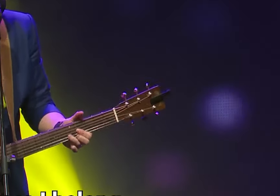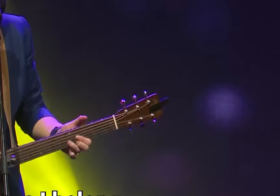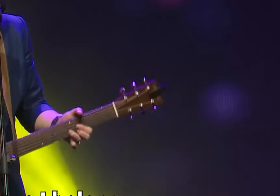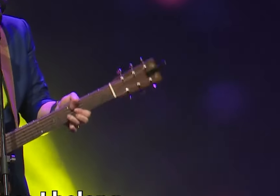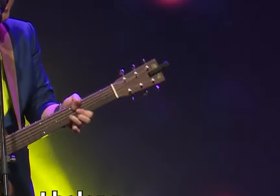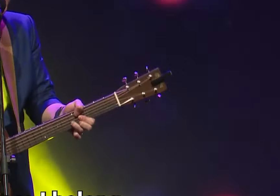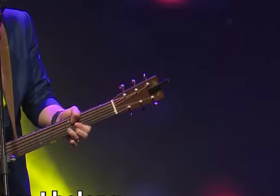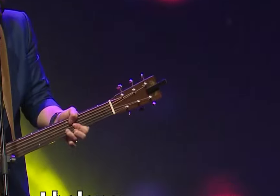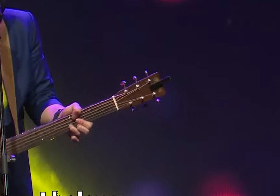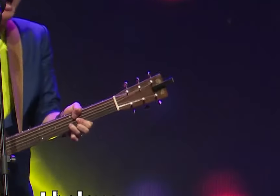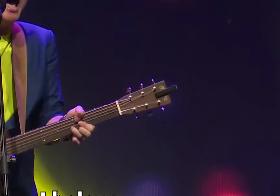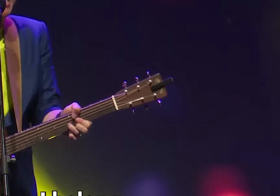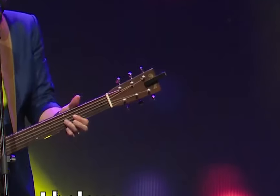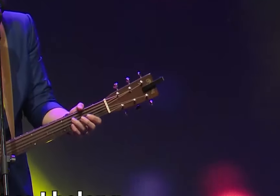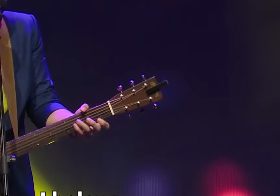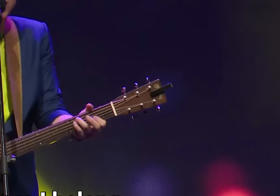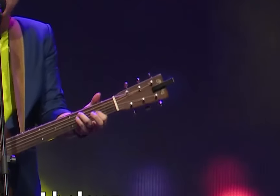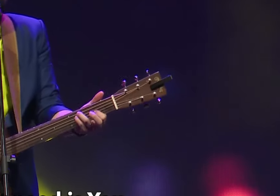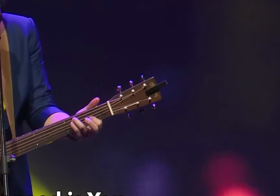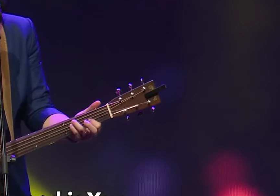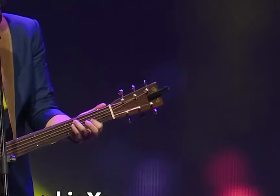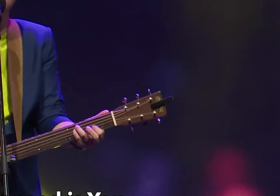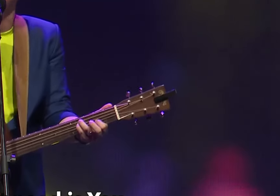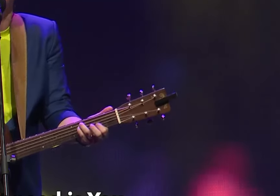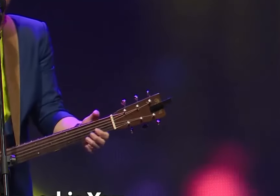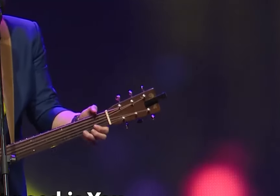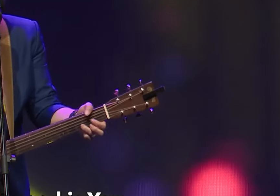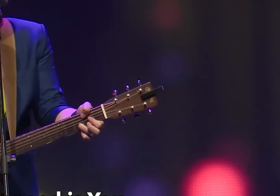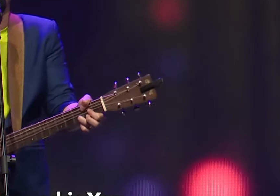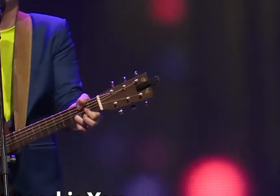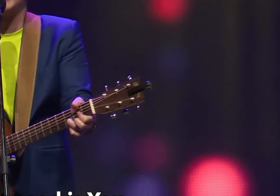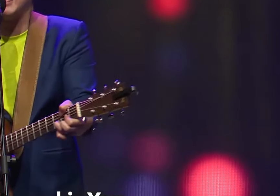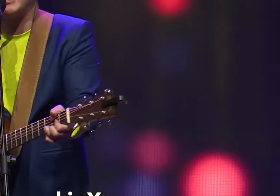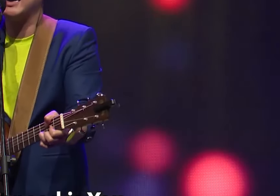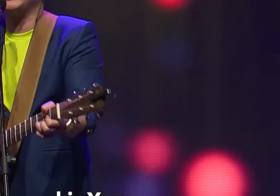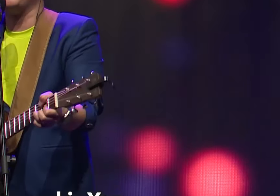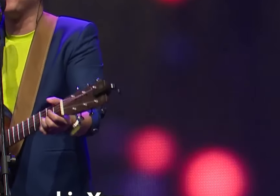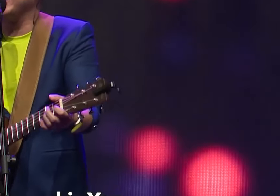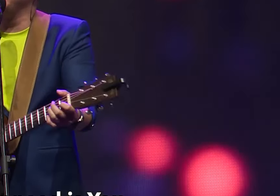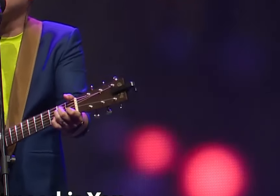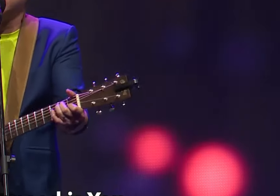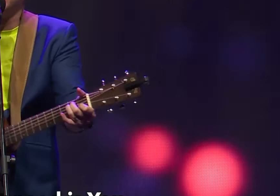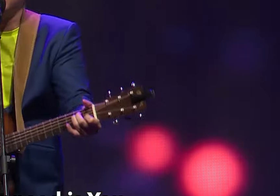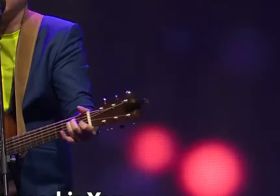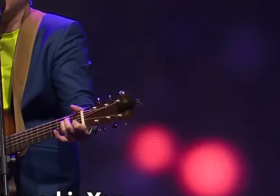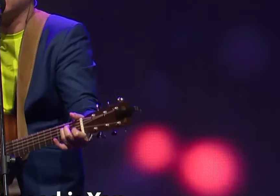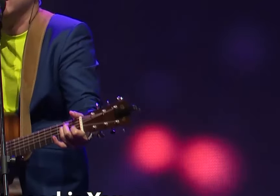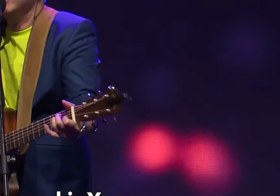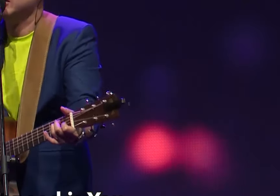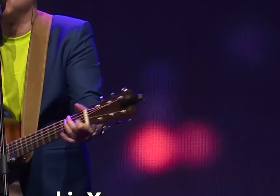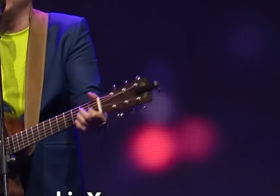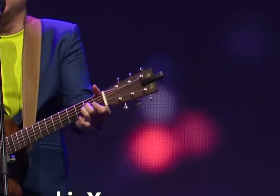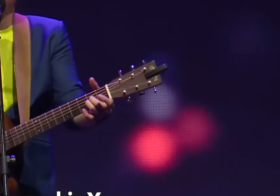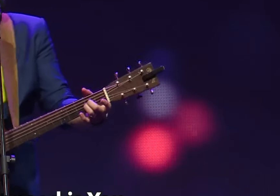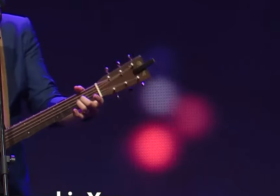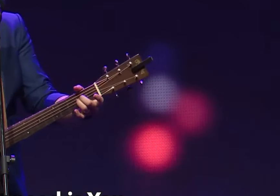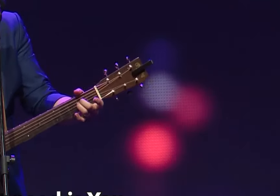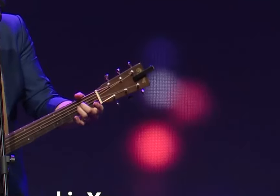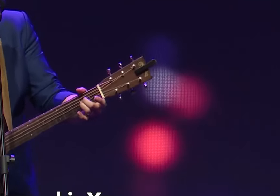your embrace. I belong, Lord. All I ever need is